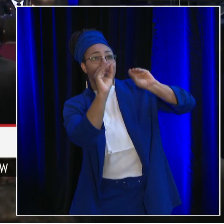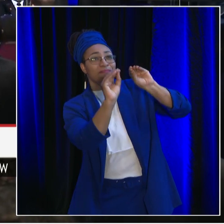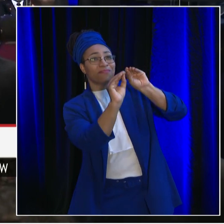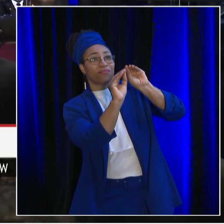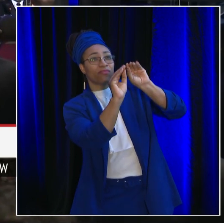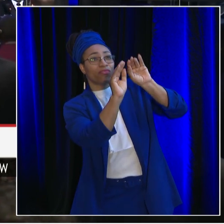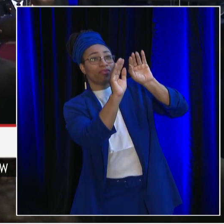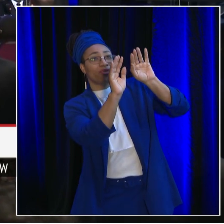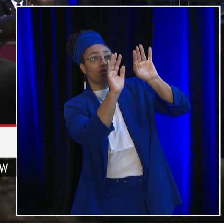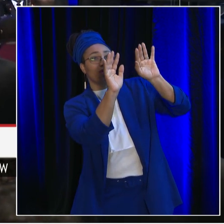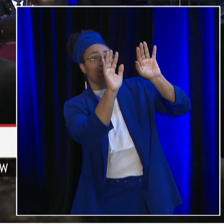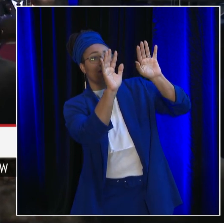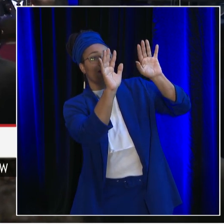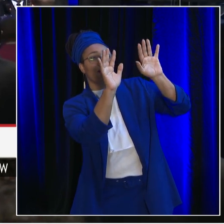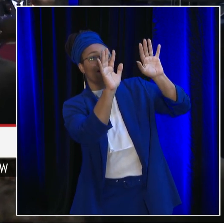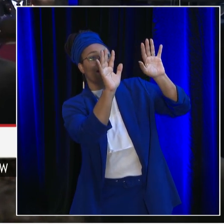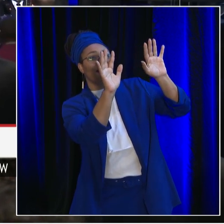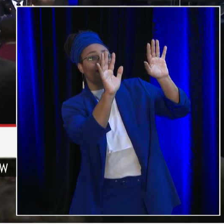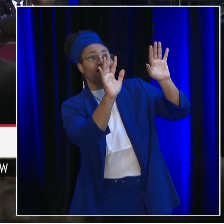early